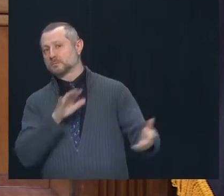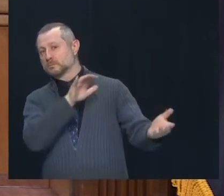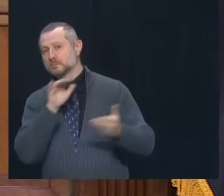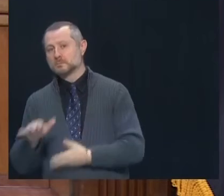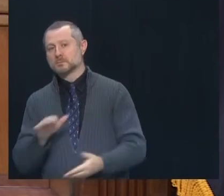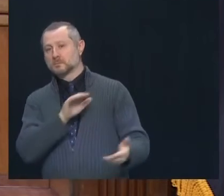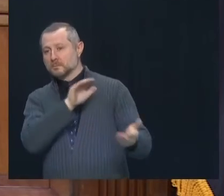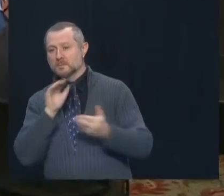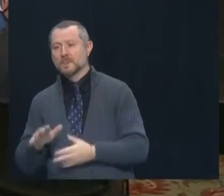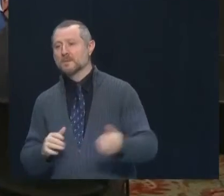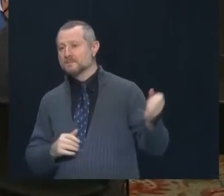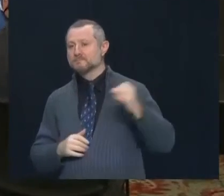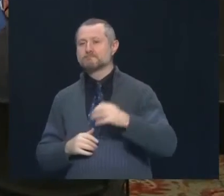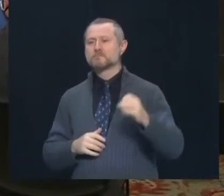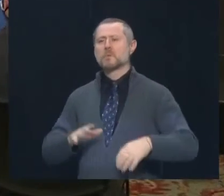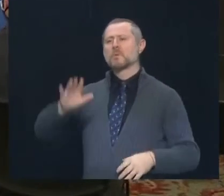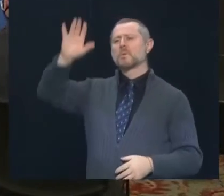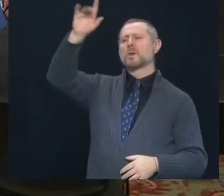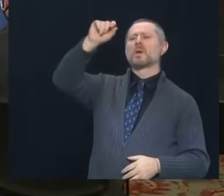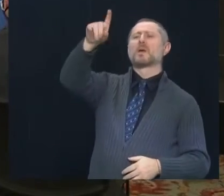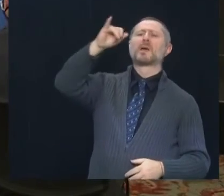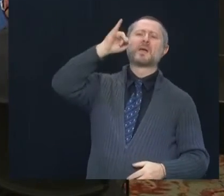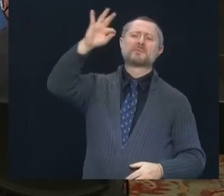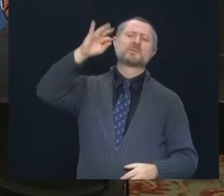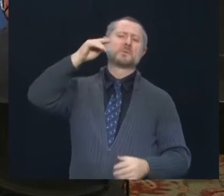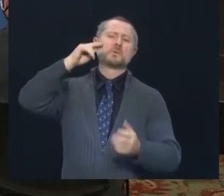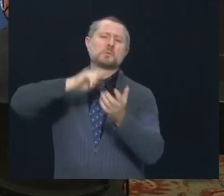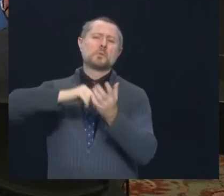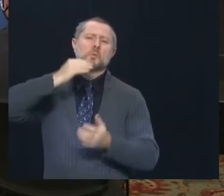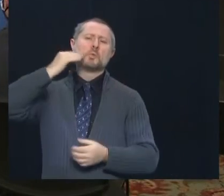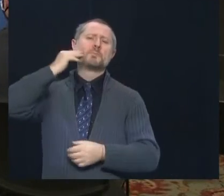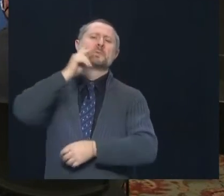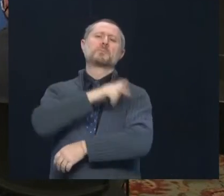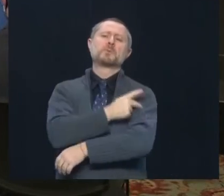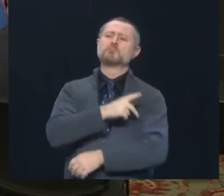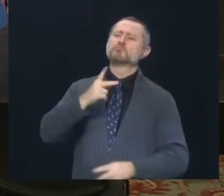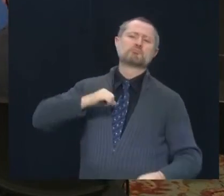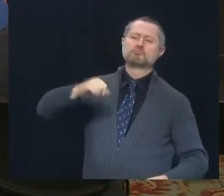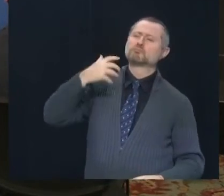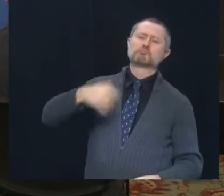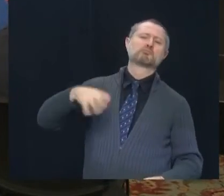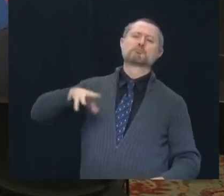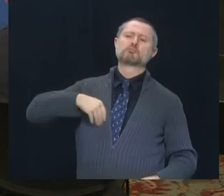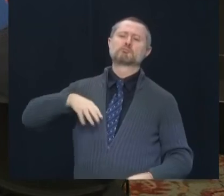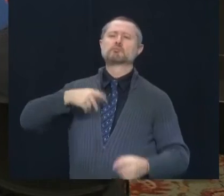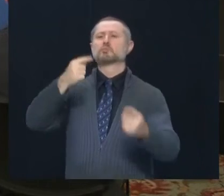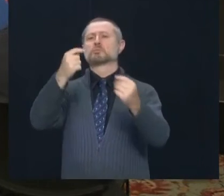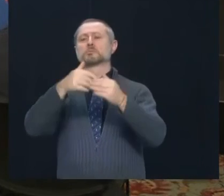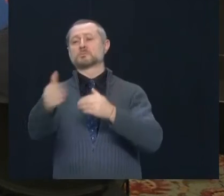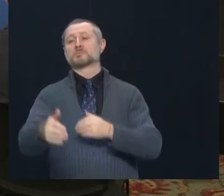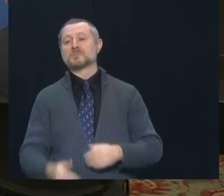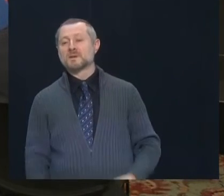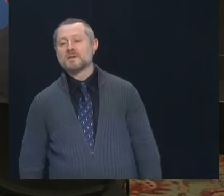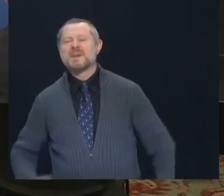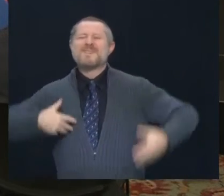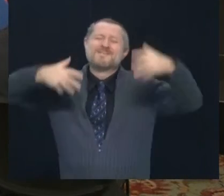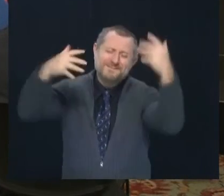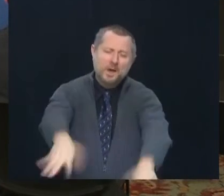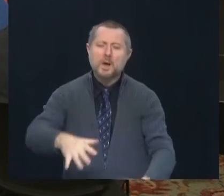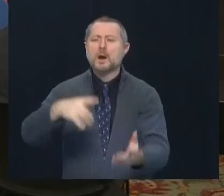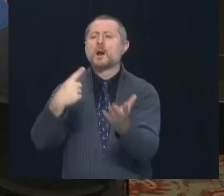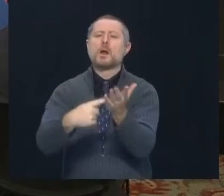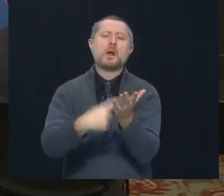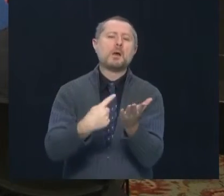should happen if a nursing home patient or worker declines to take the vaccine? You can't, we talked about this, you can't